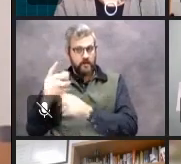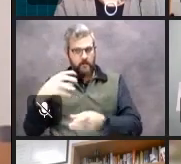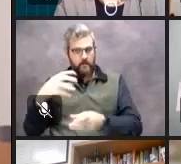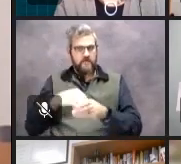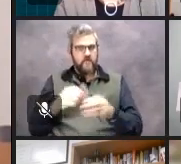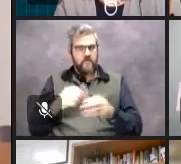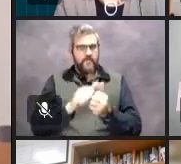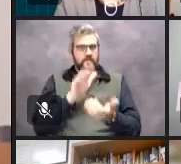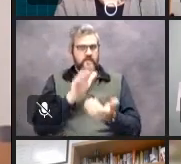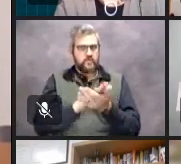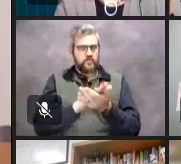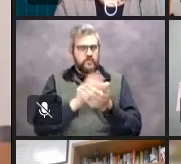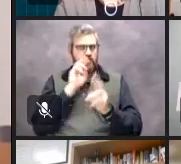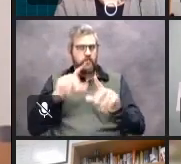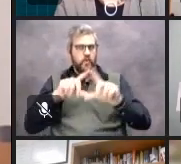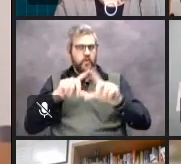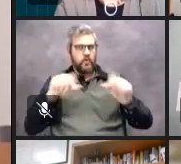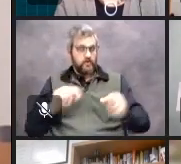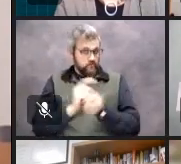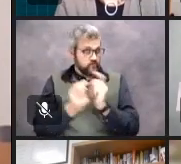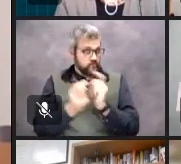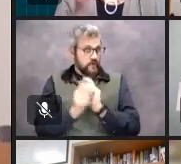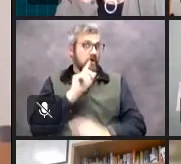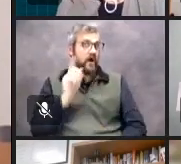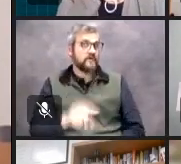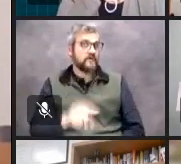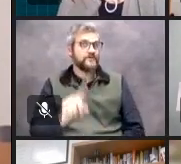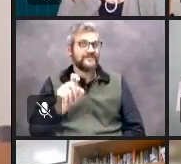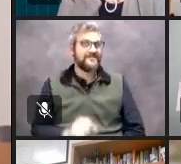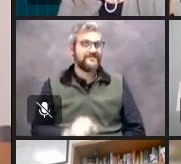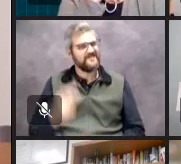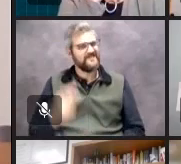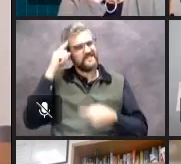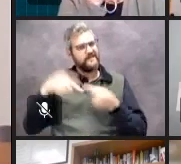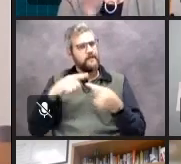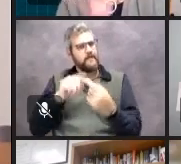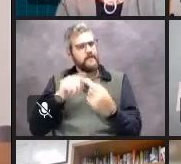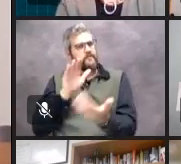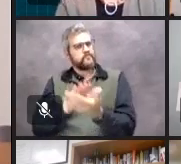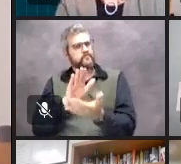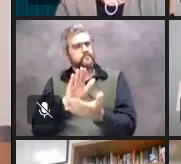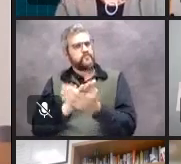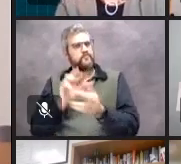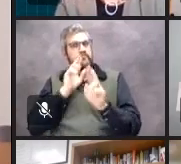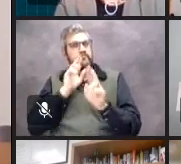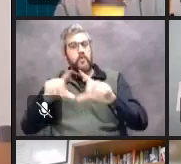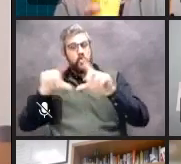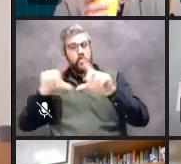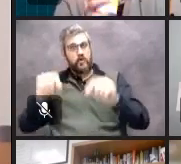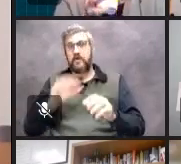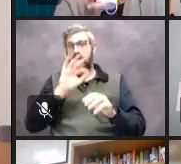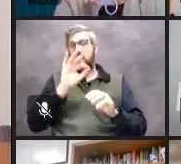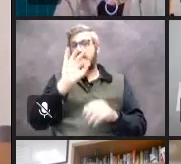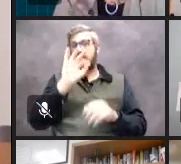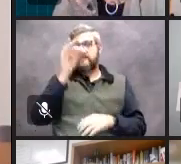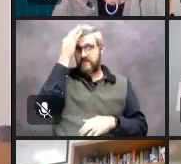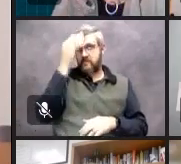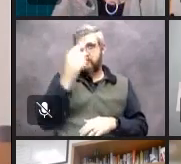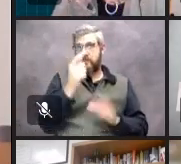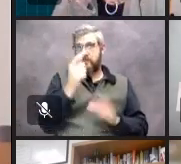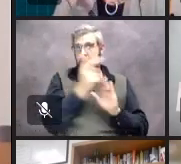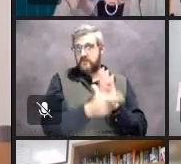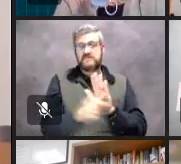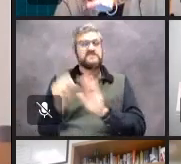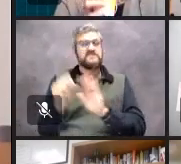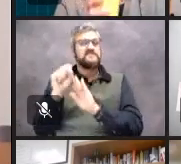differently? Because when you think about the school report card and the federal legislation that goes along with this, the state legislation too is very similar.